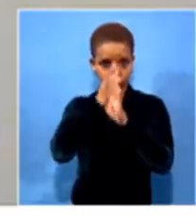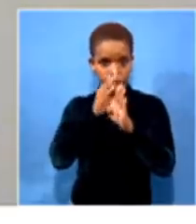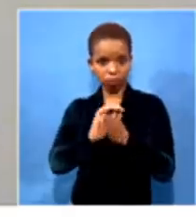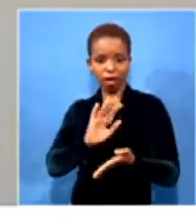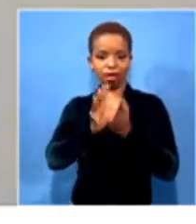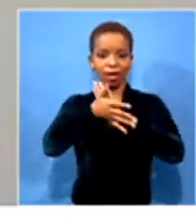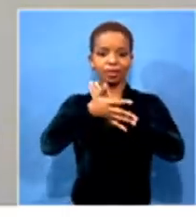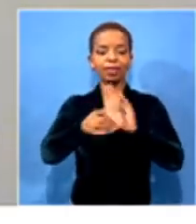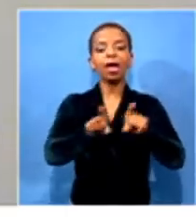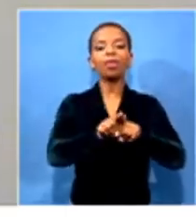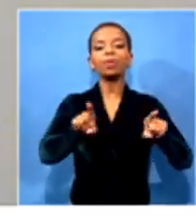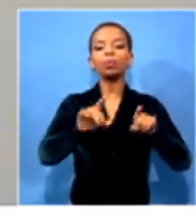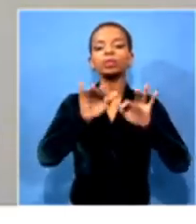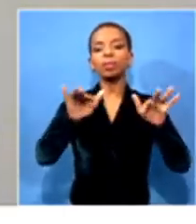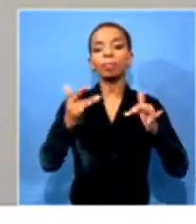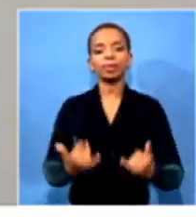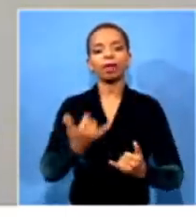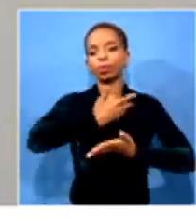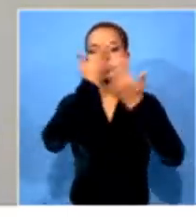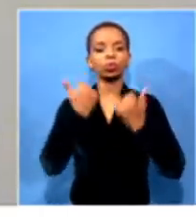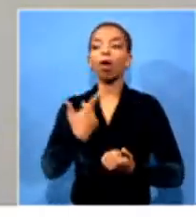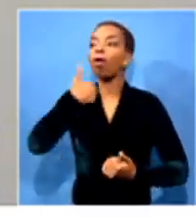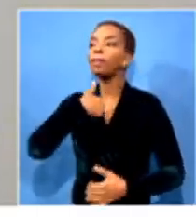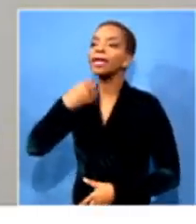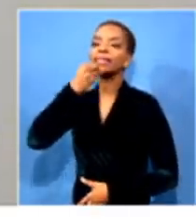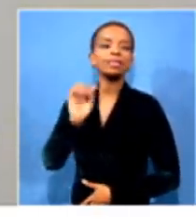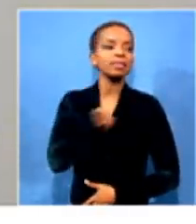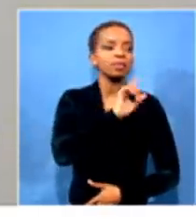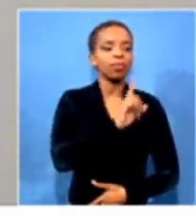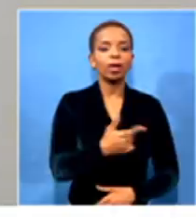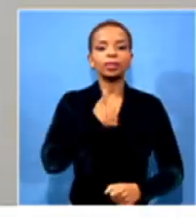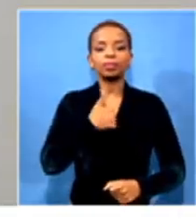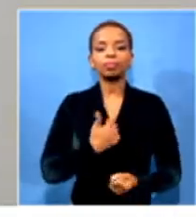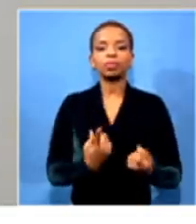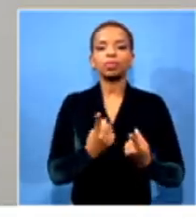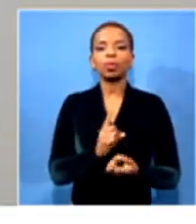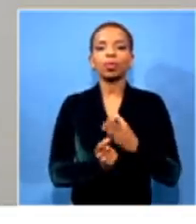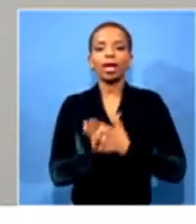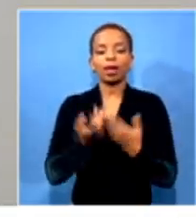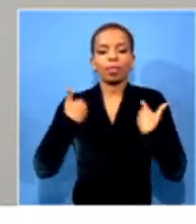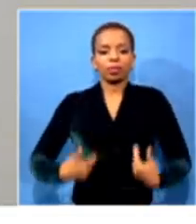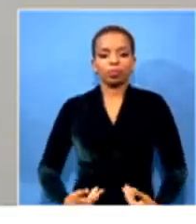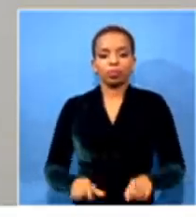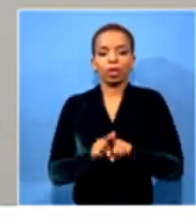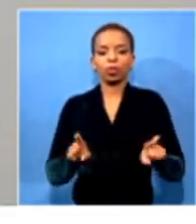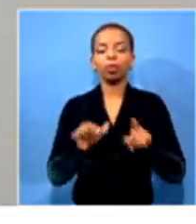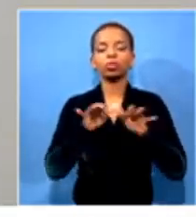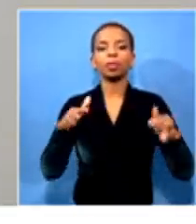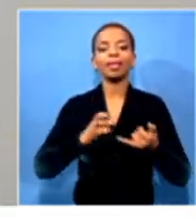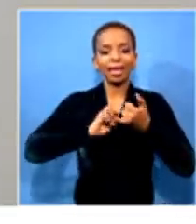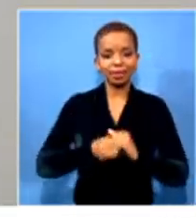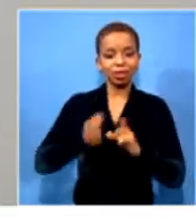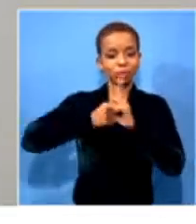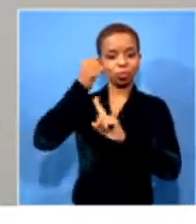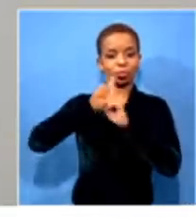now at the risk of not knowing where their next meal is going to come from. Those are the ones that end up being at the forefront of trying to actually fight back against